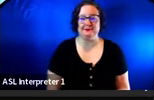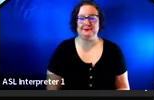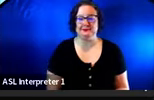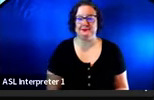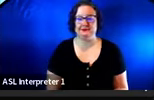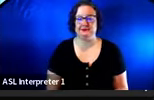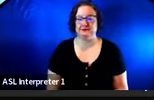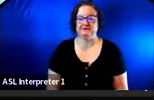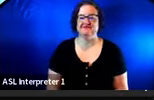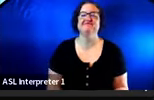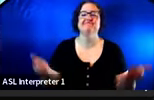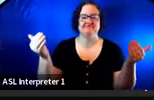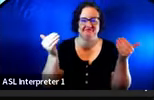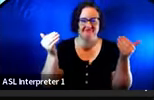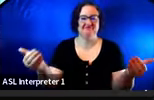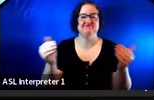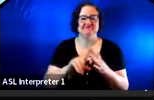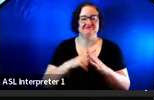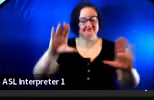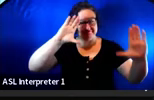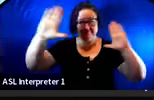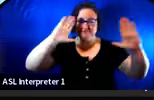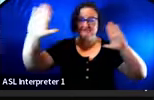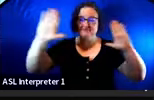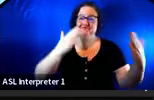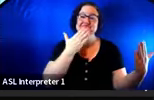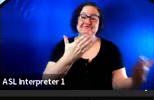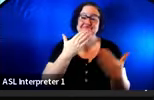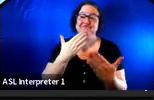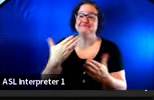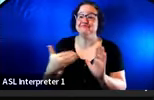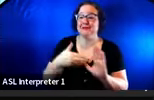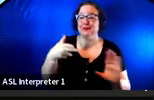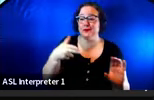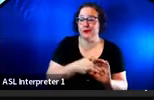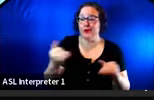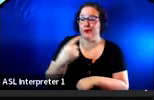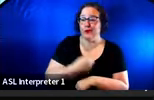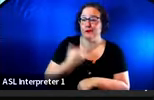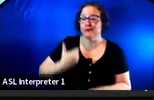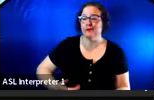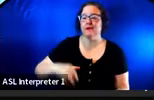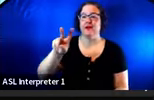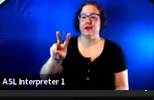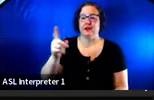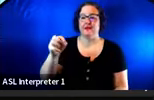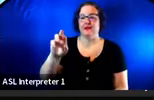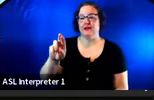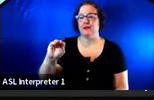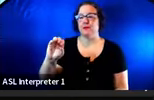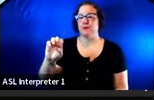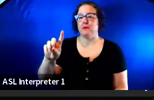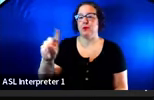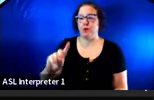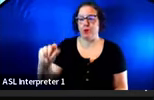Okay, guys, let's go ahead and get started. Hello, everyone, and thank you again for joining us today. My name is Victor Mendoza. I am a